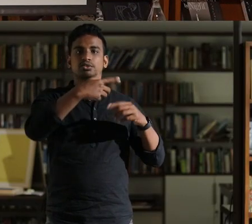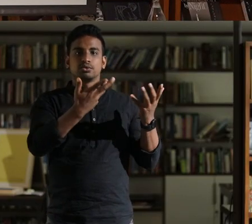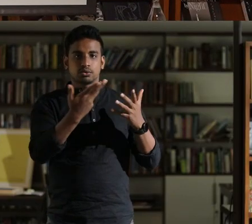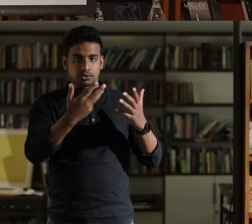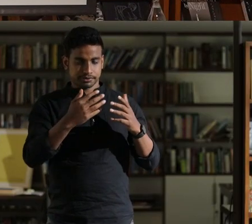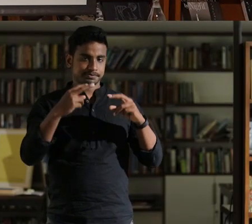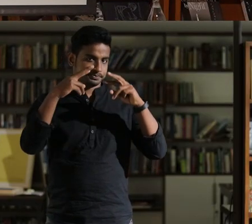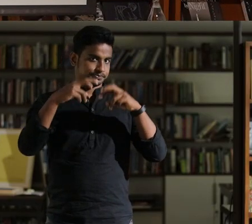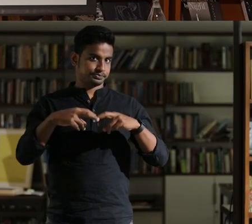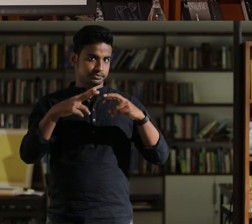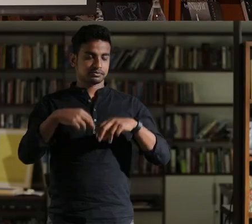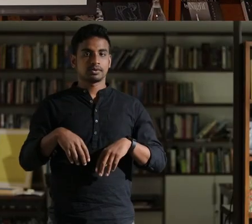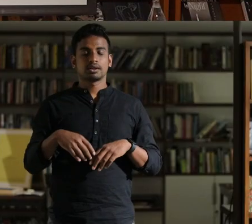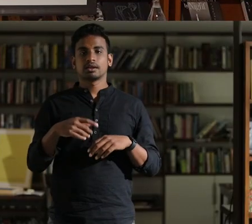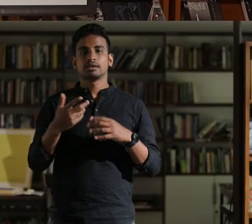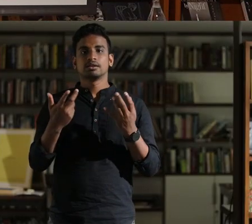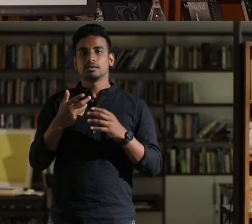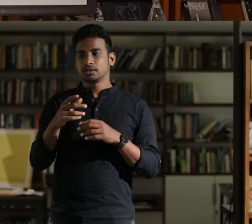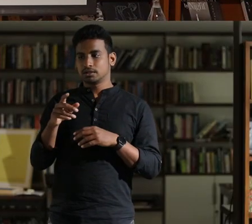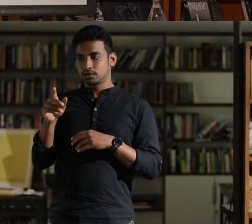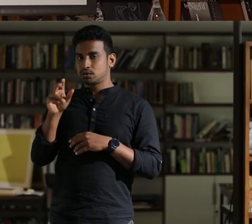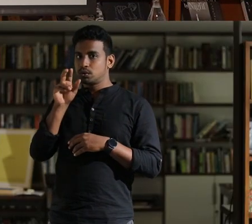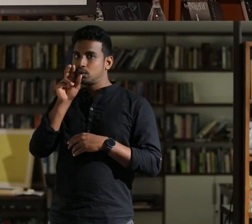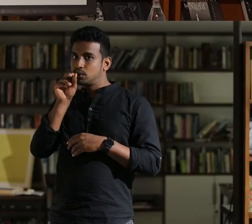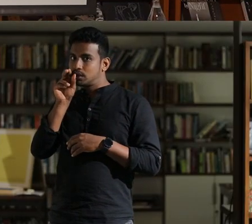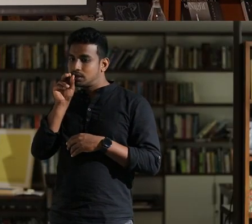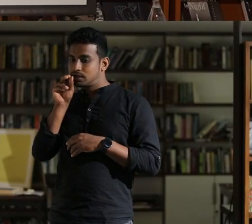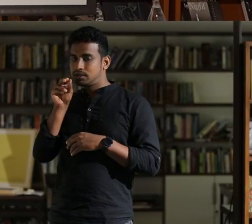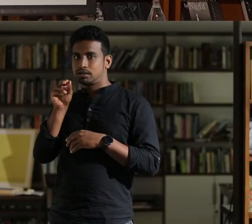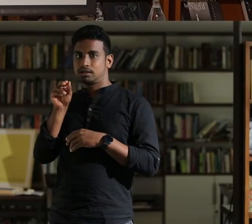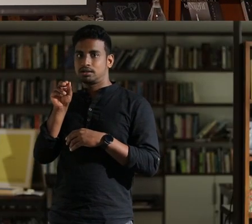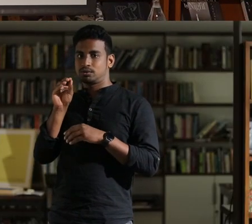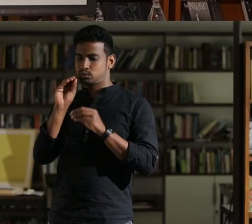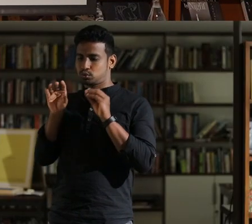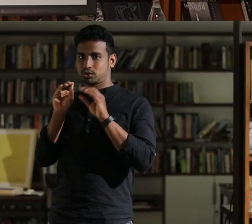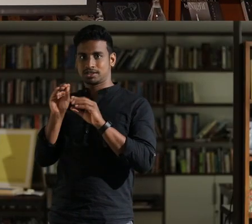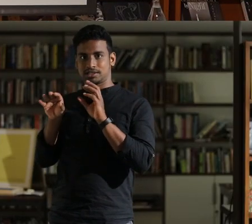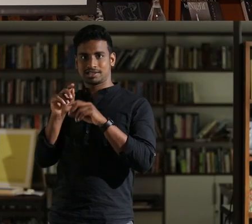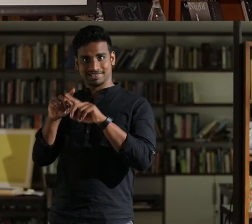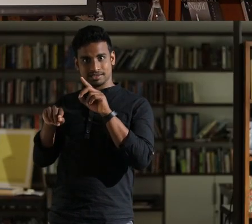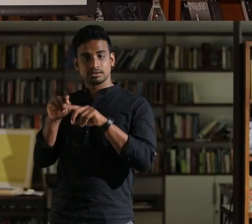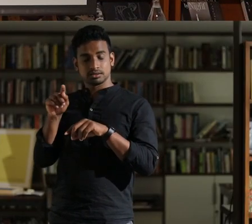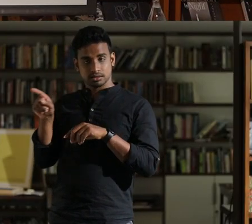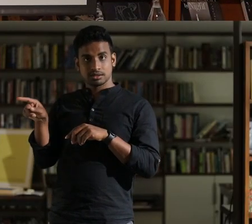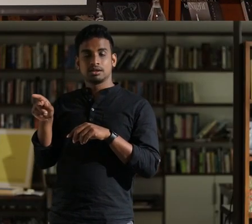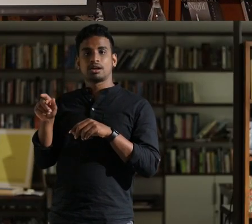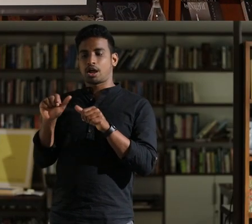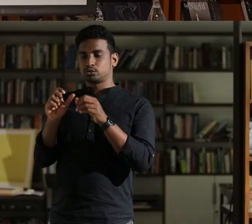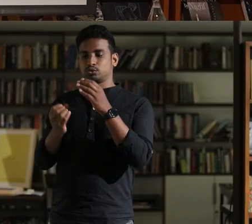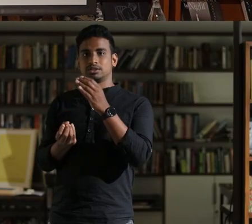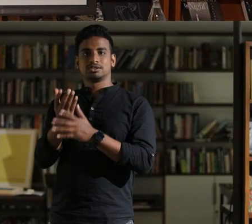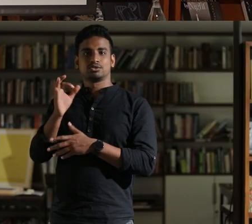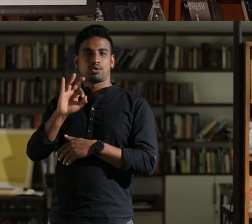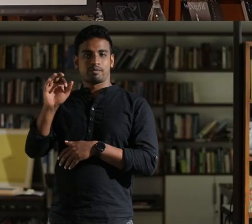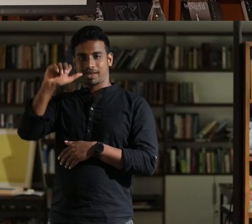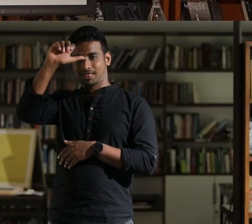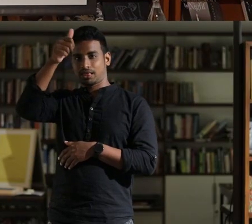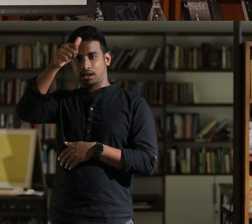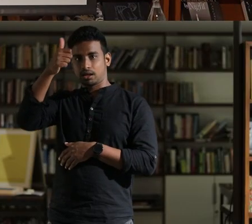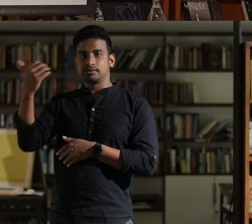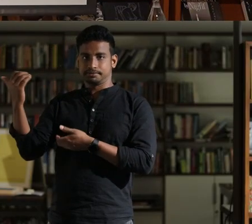a Oral History Association of India conference in January this year,